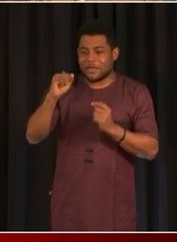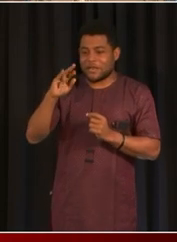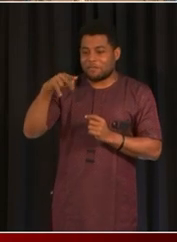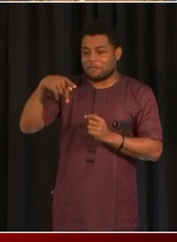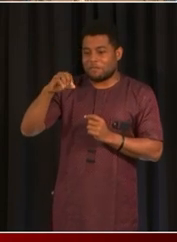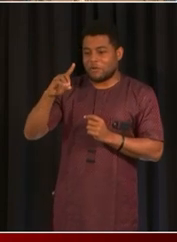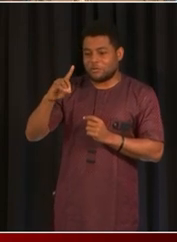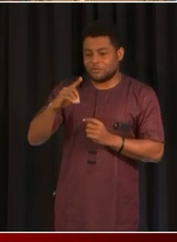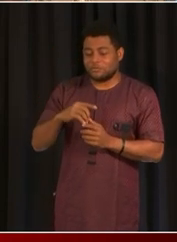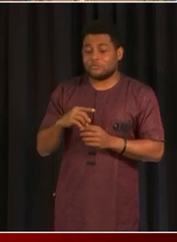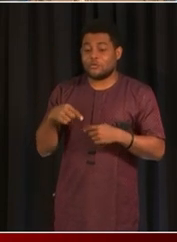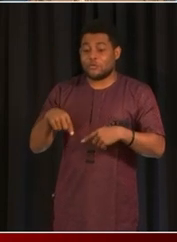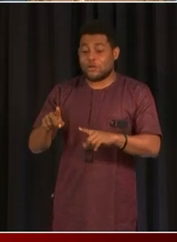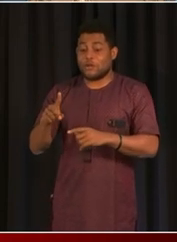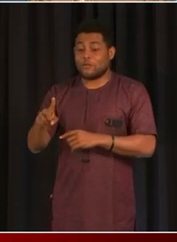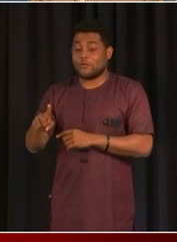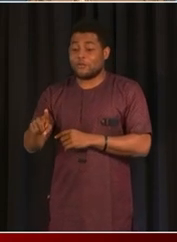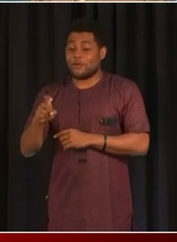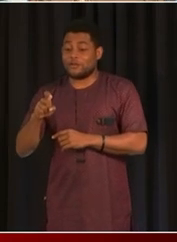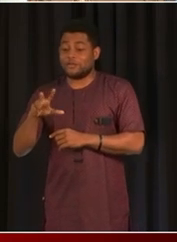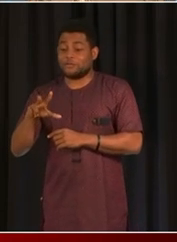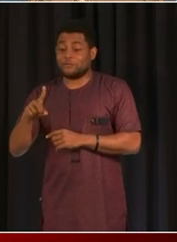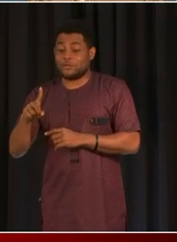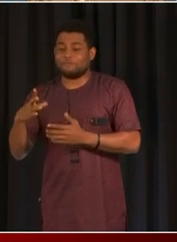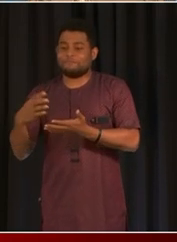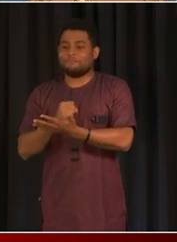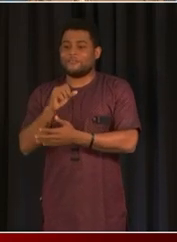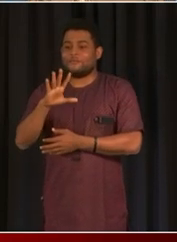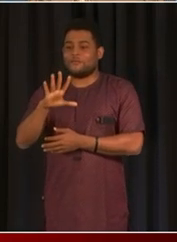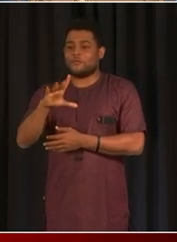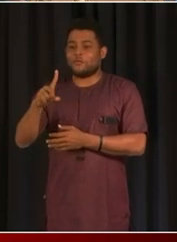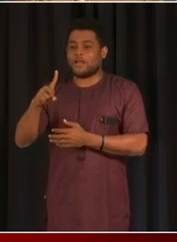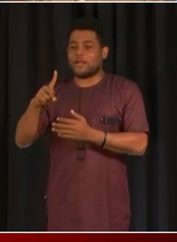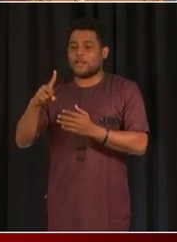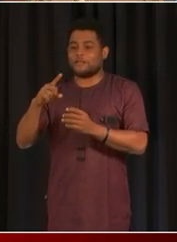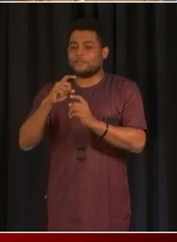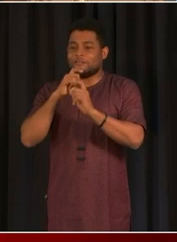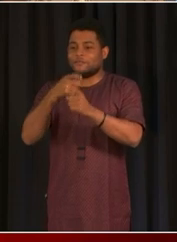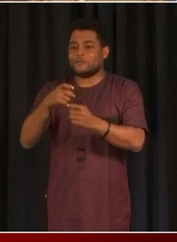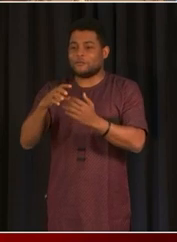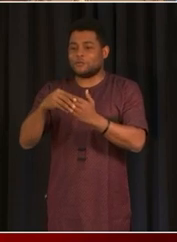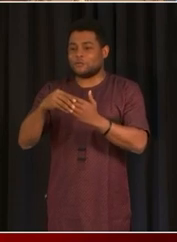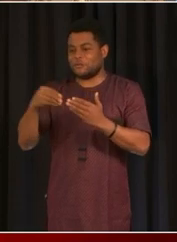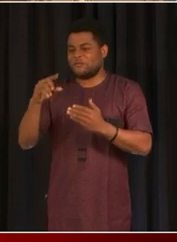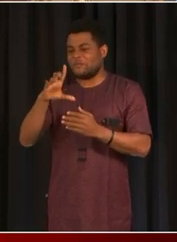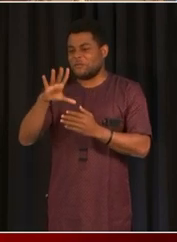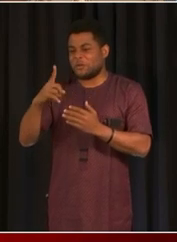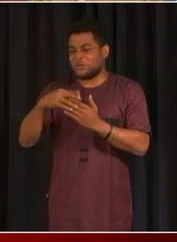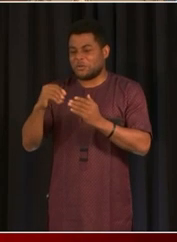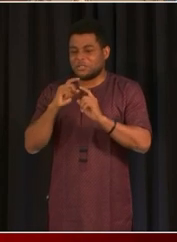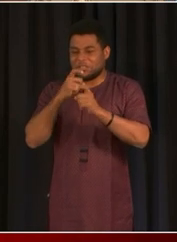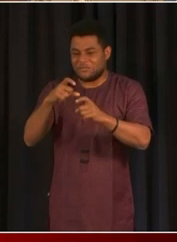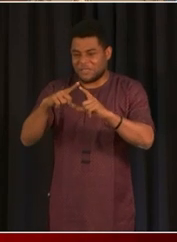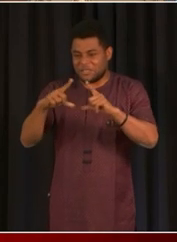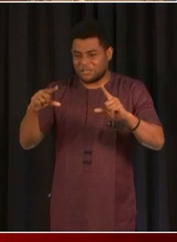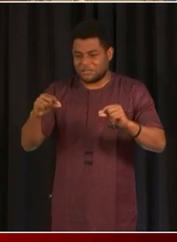their $51 gift card, and all students are eligible for the